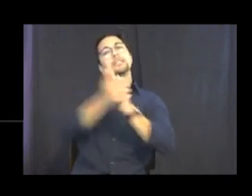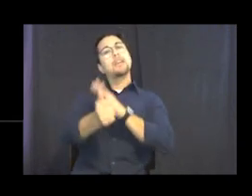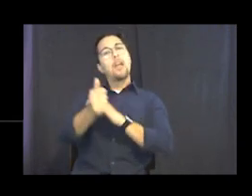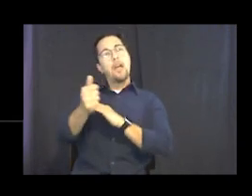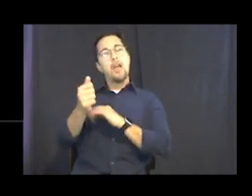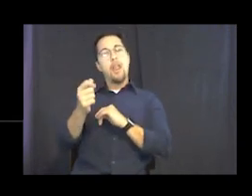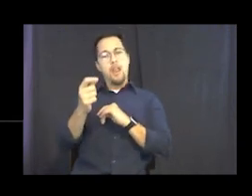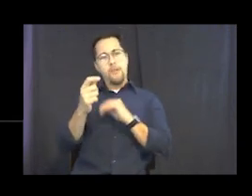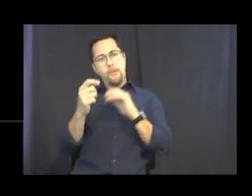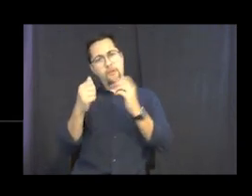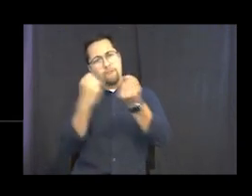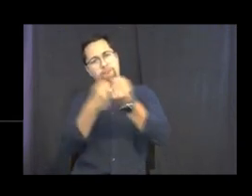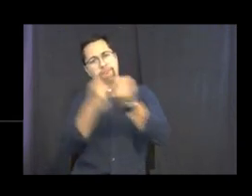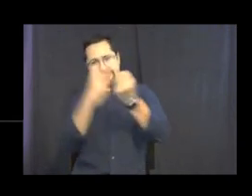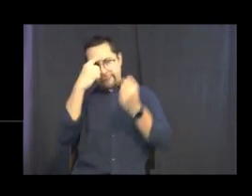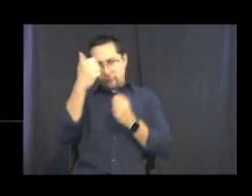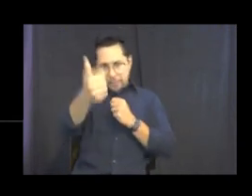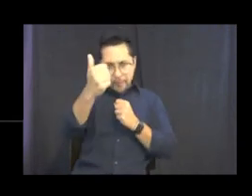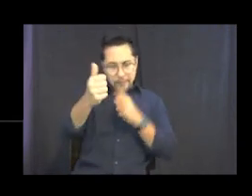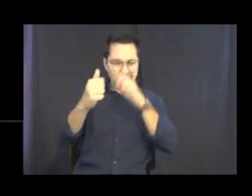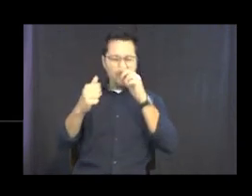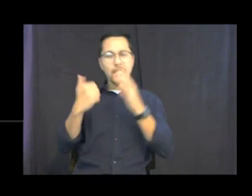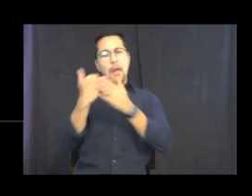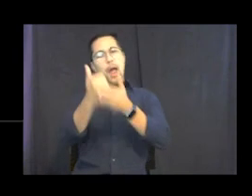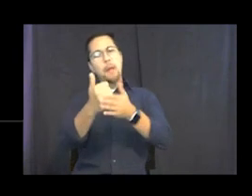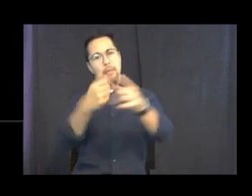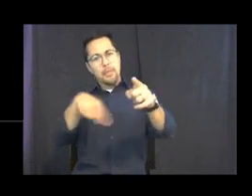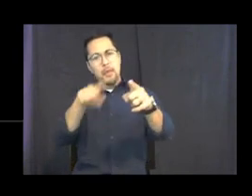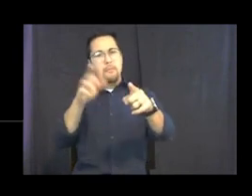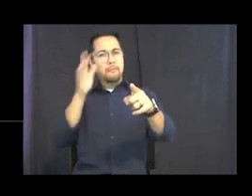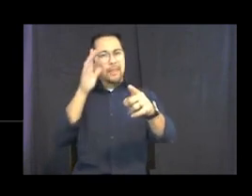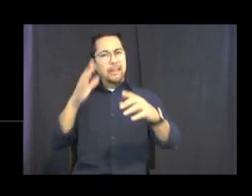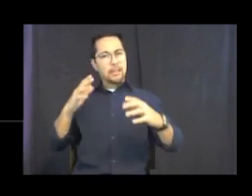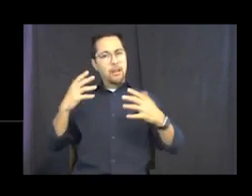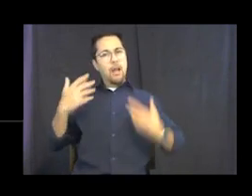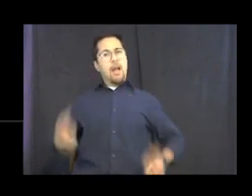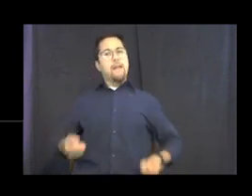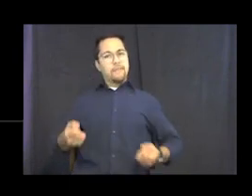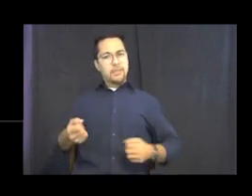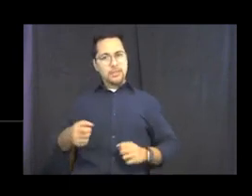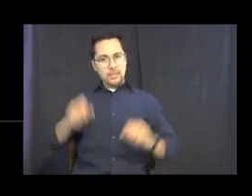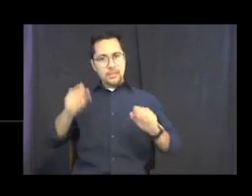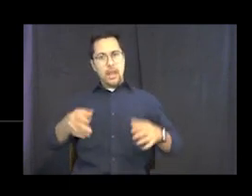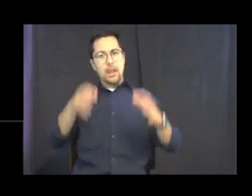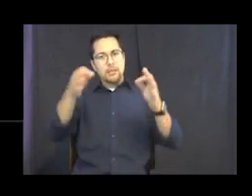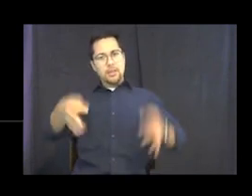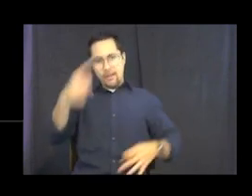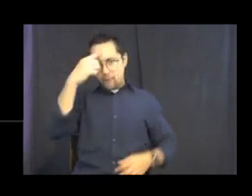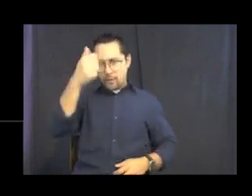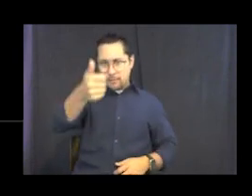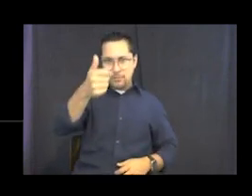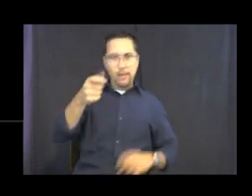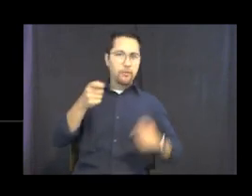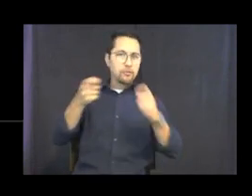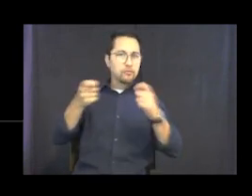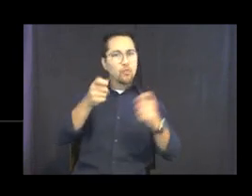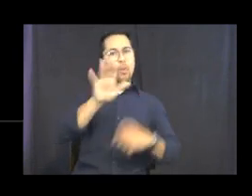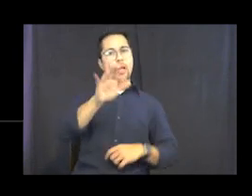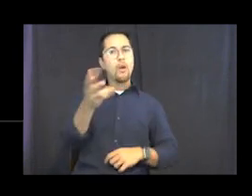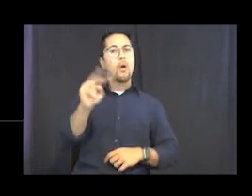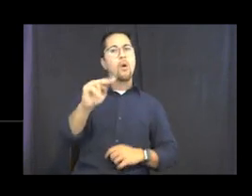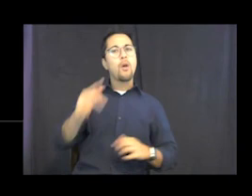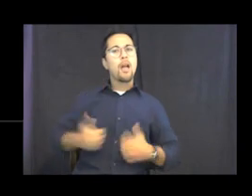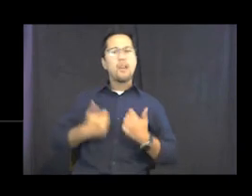for themselves and helping them have the confidence to be self-determined and make their own choices and have control over their own